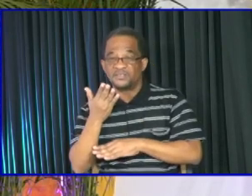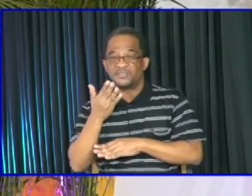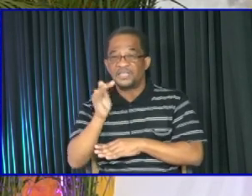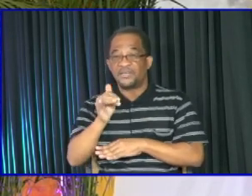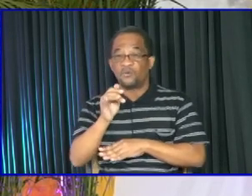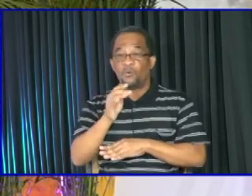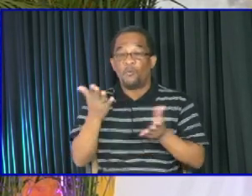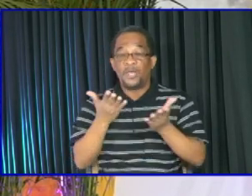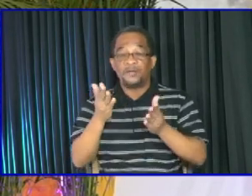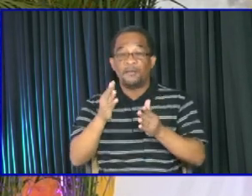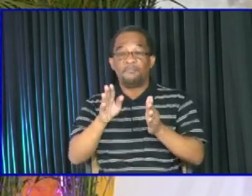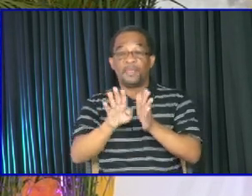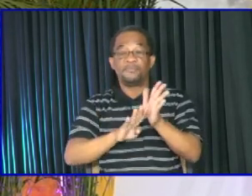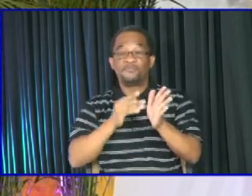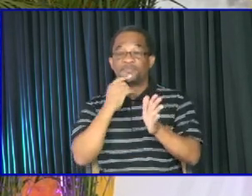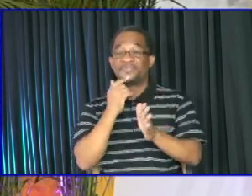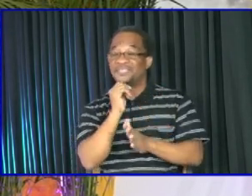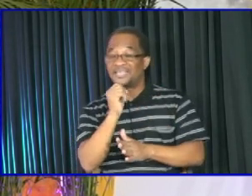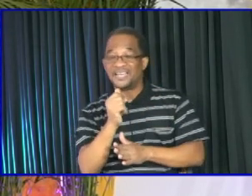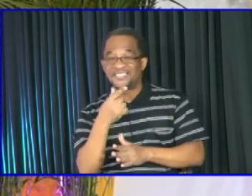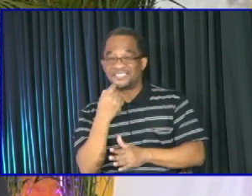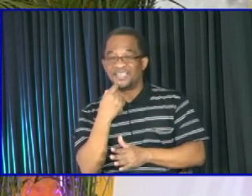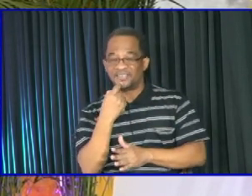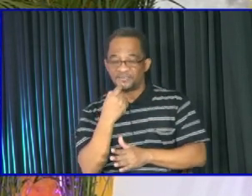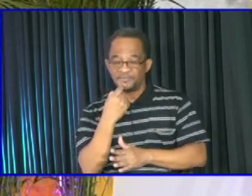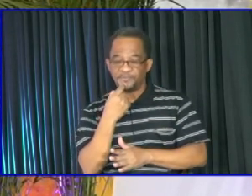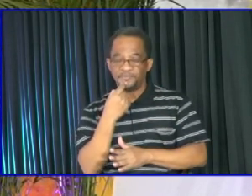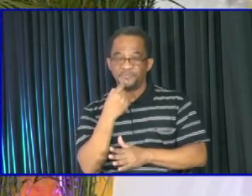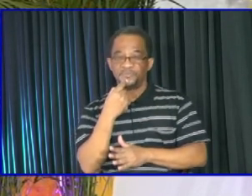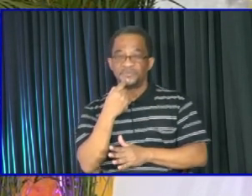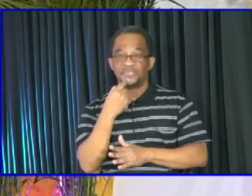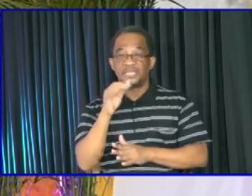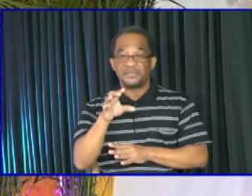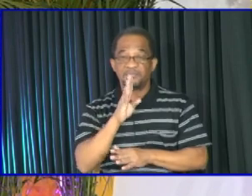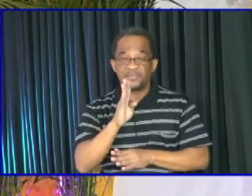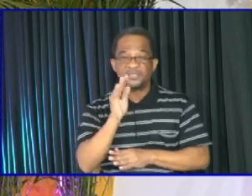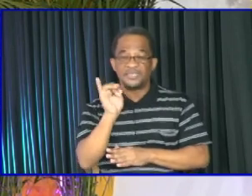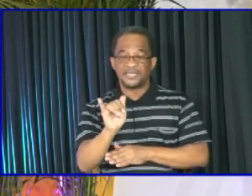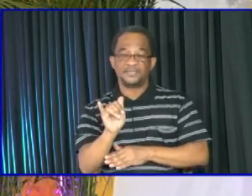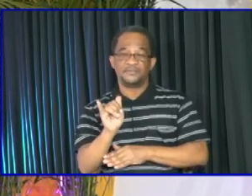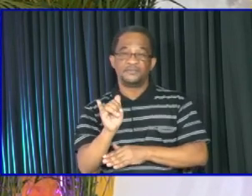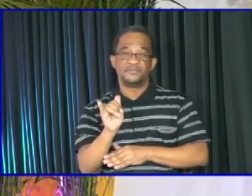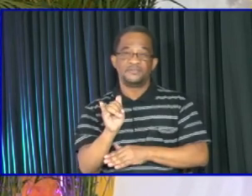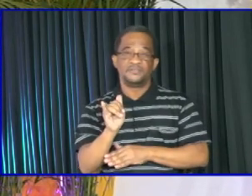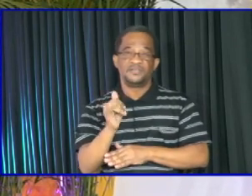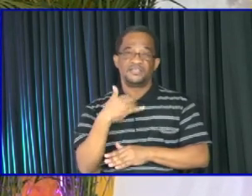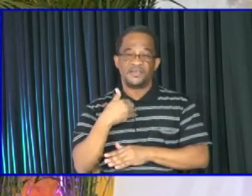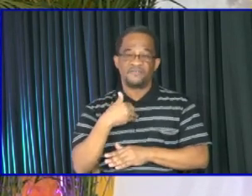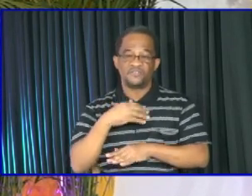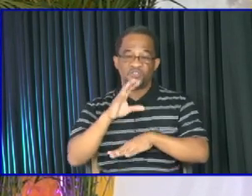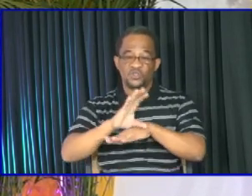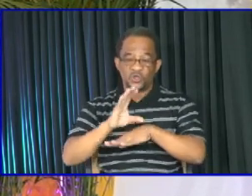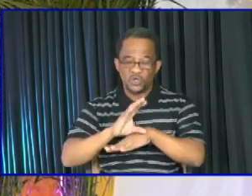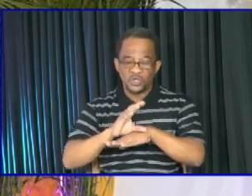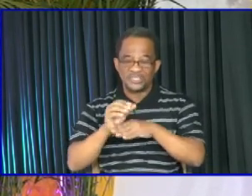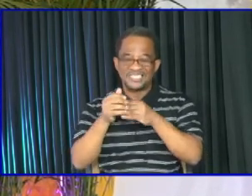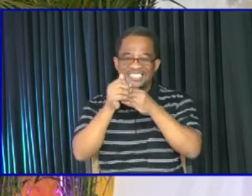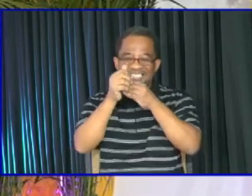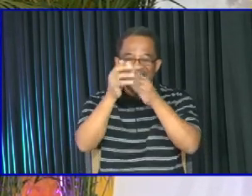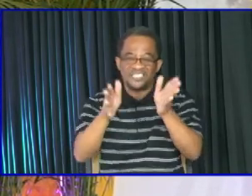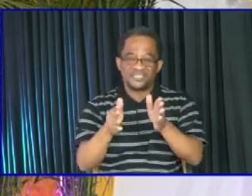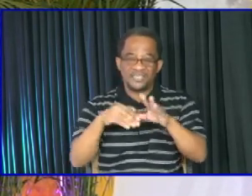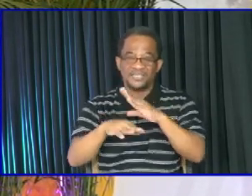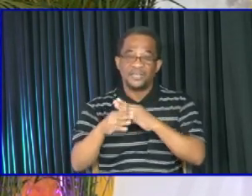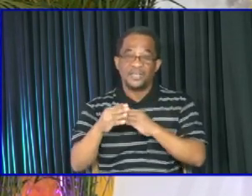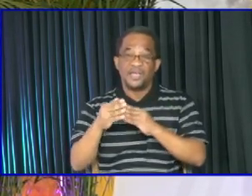are leading God's people astray? Could it be that we have church leaders in high offices